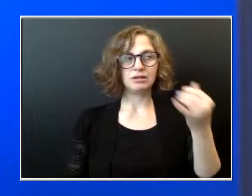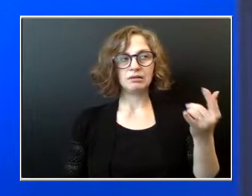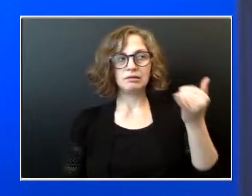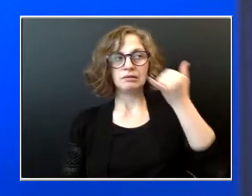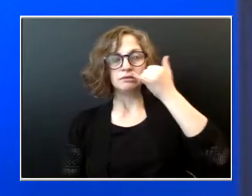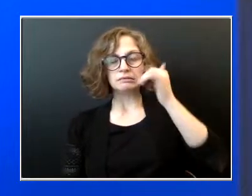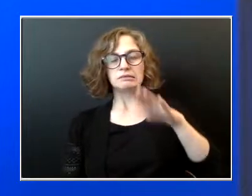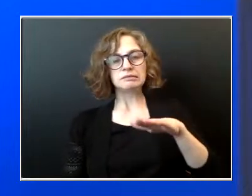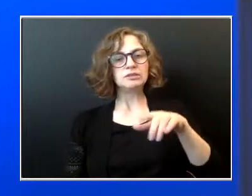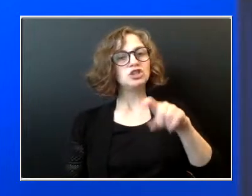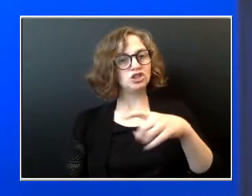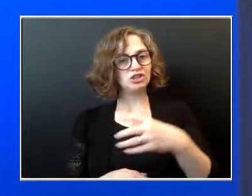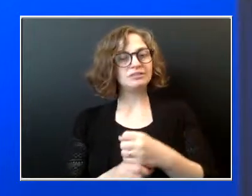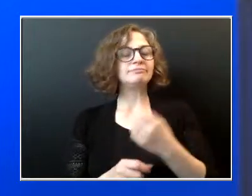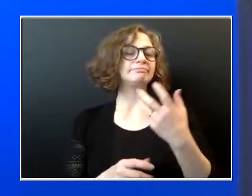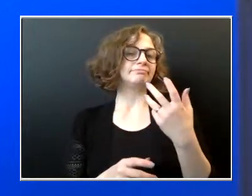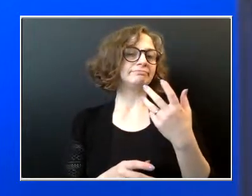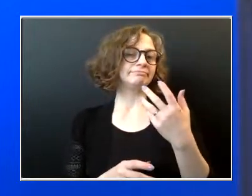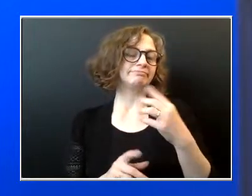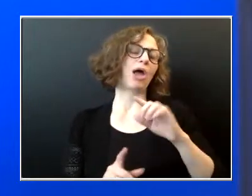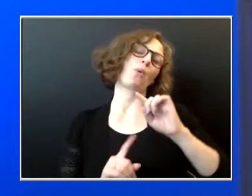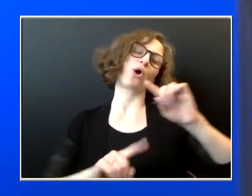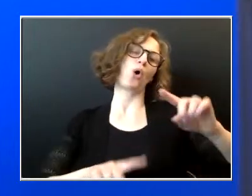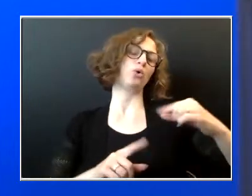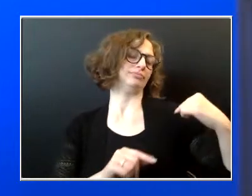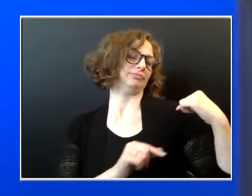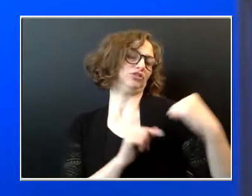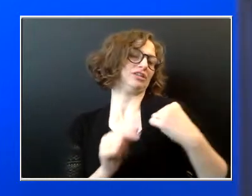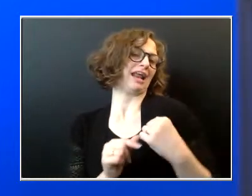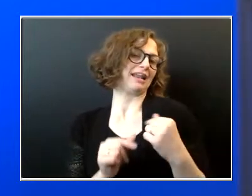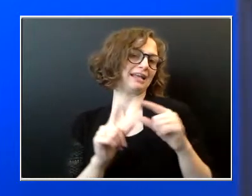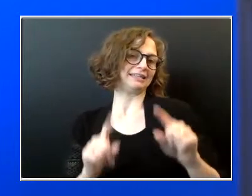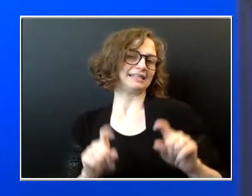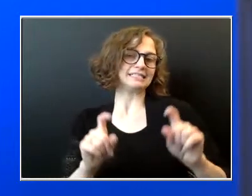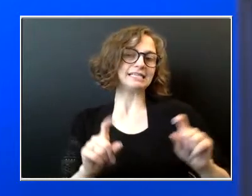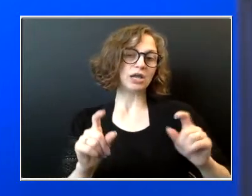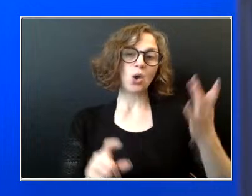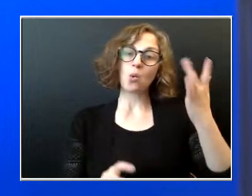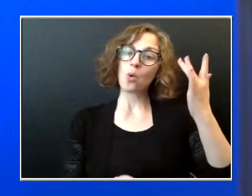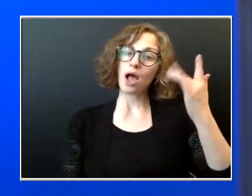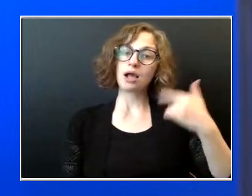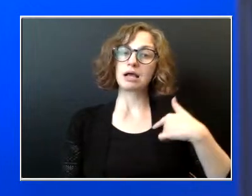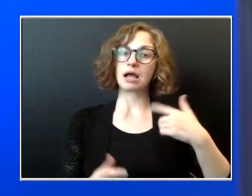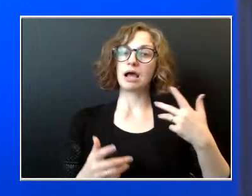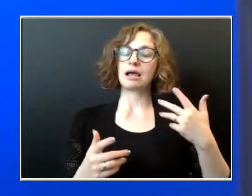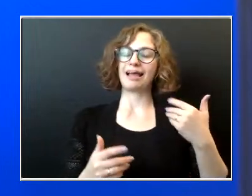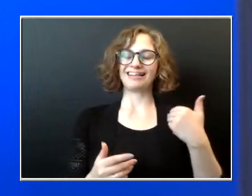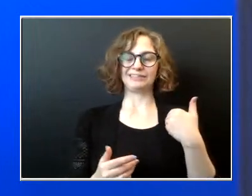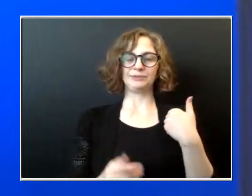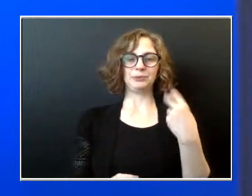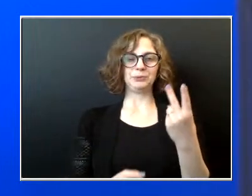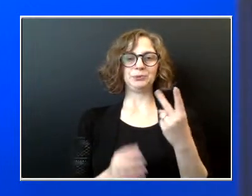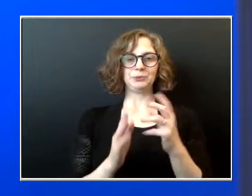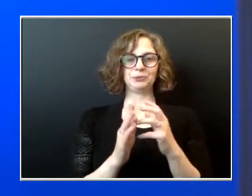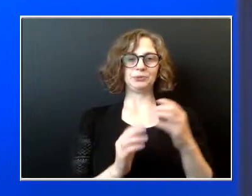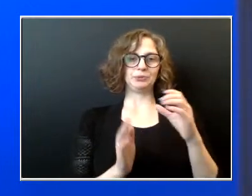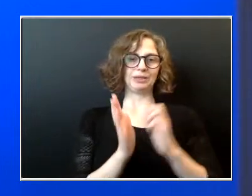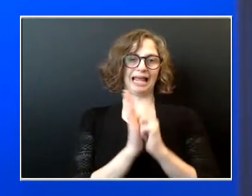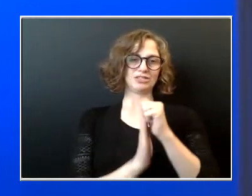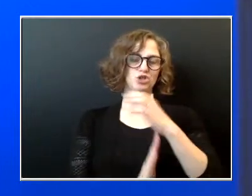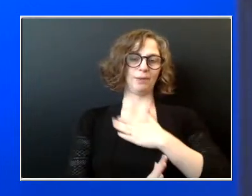counseling testing because I had had 2 cancers in my history. I had a breast cancer in